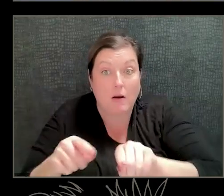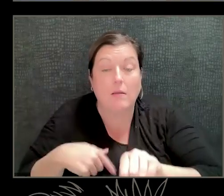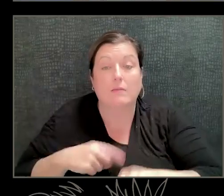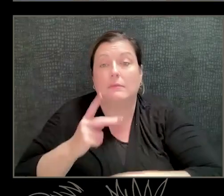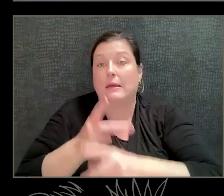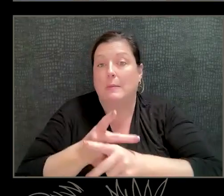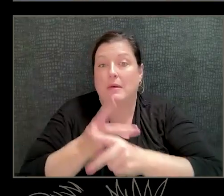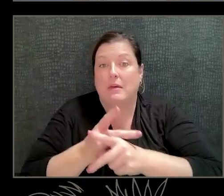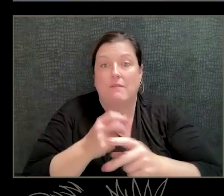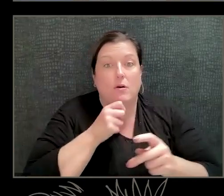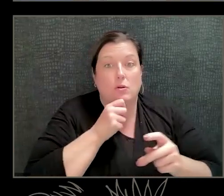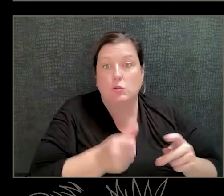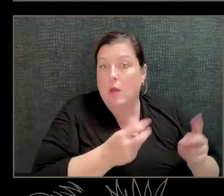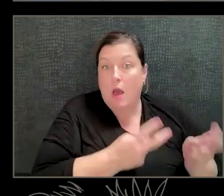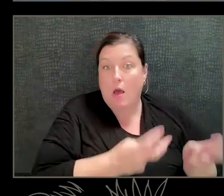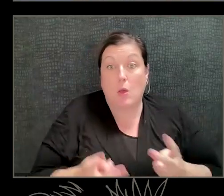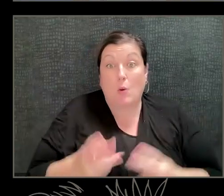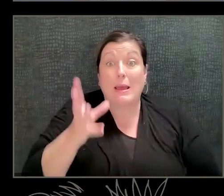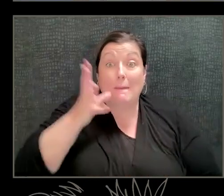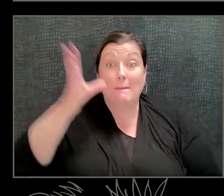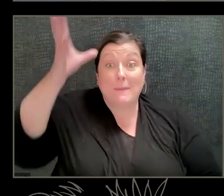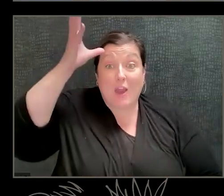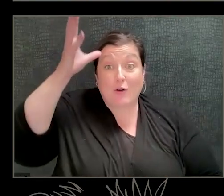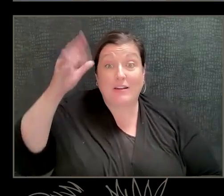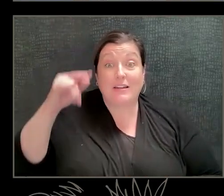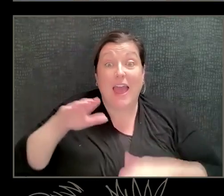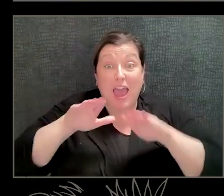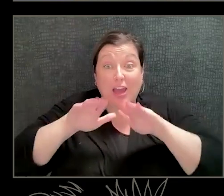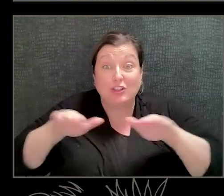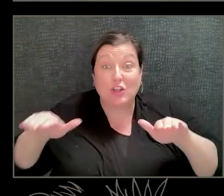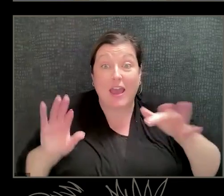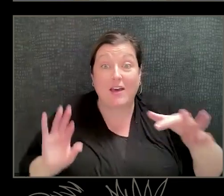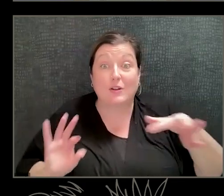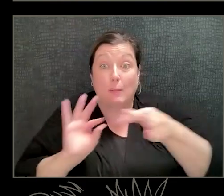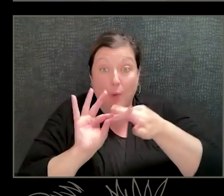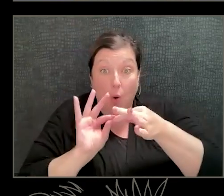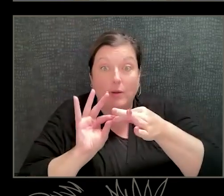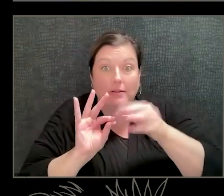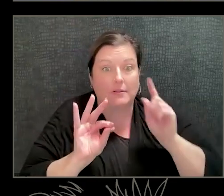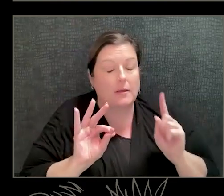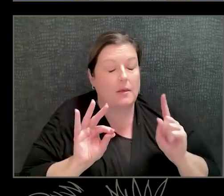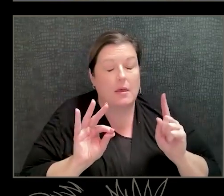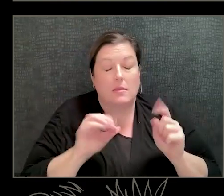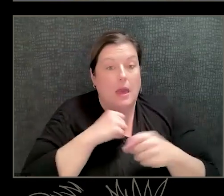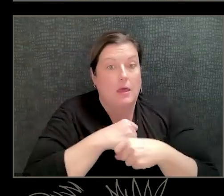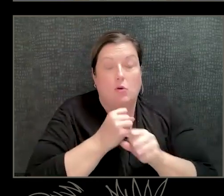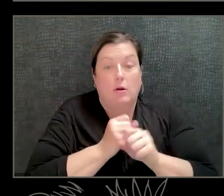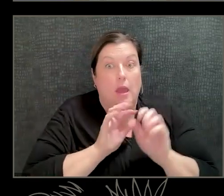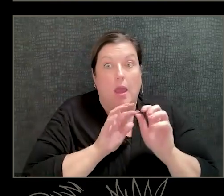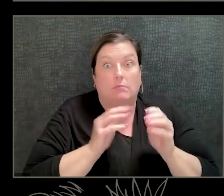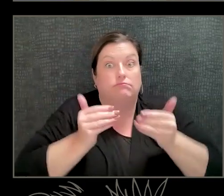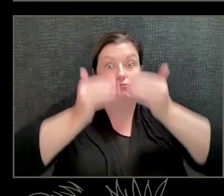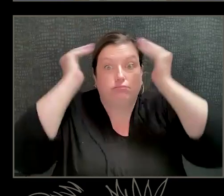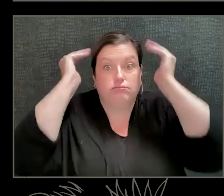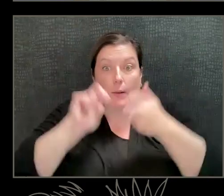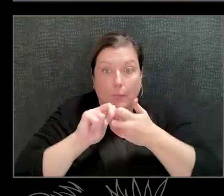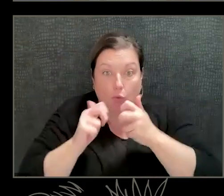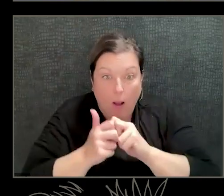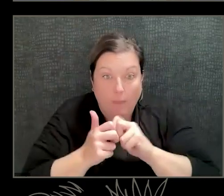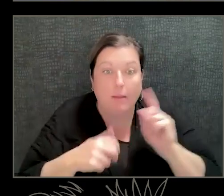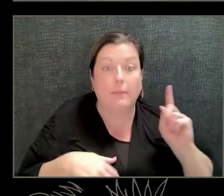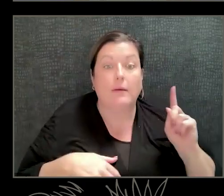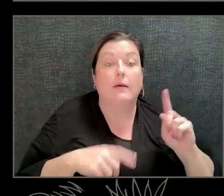data in parent and child components. That can create a waterfall. You have to hoist the loading and pass the promise. But